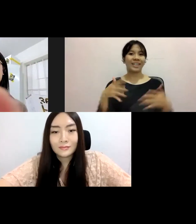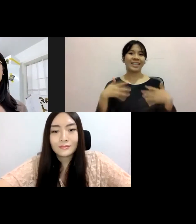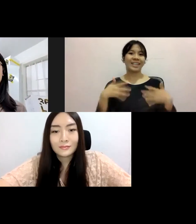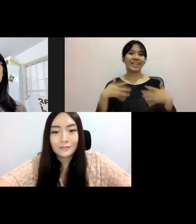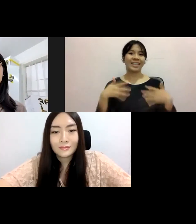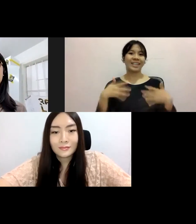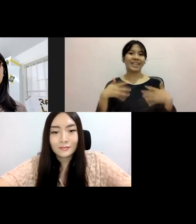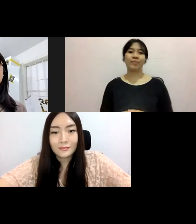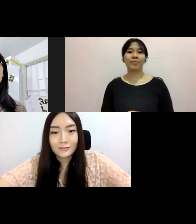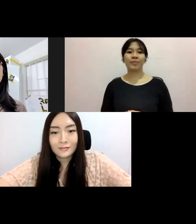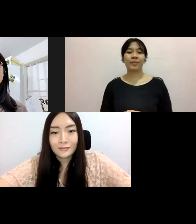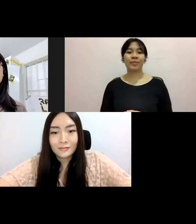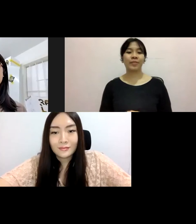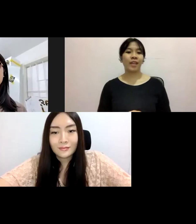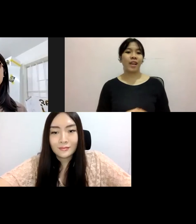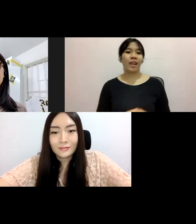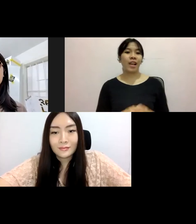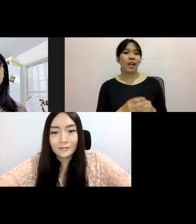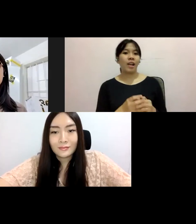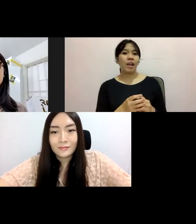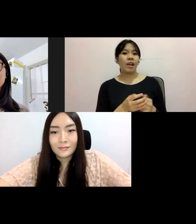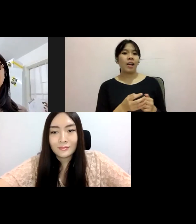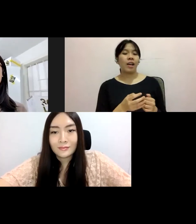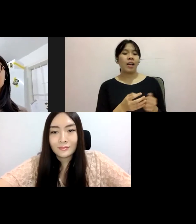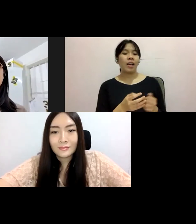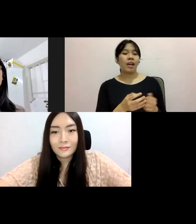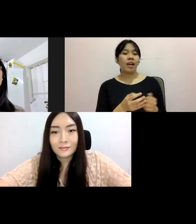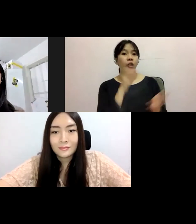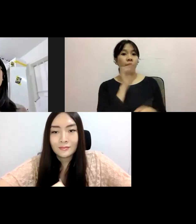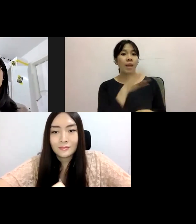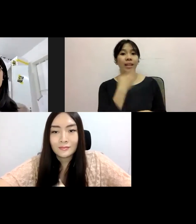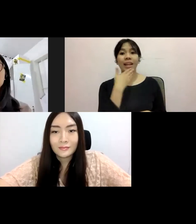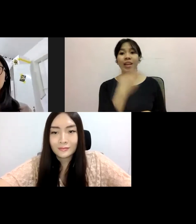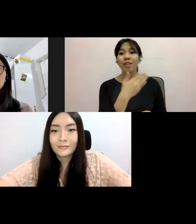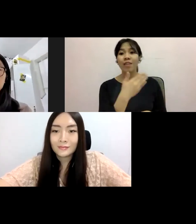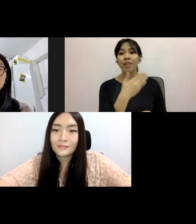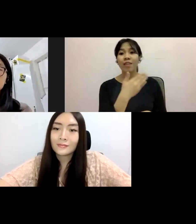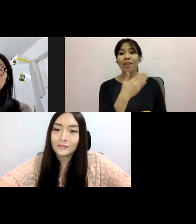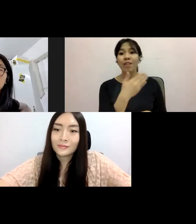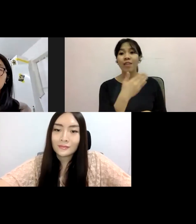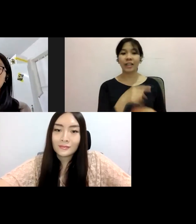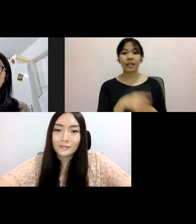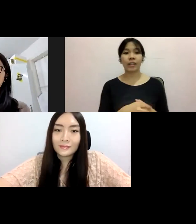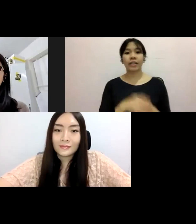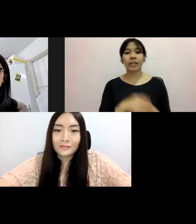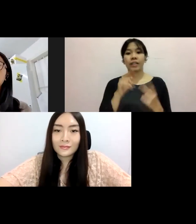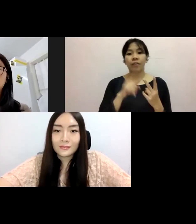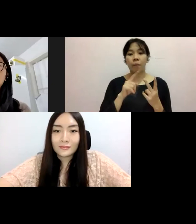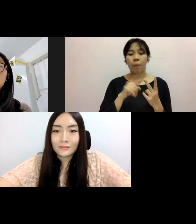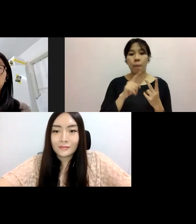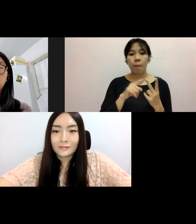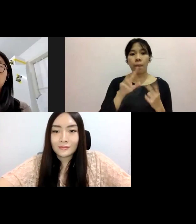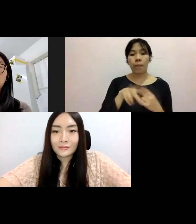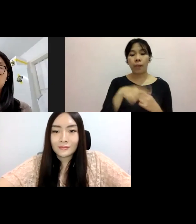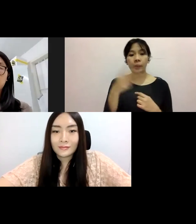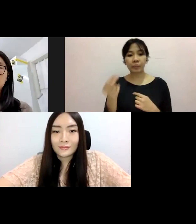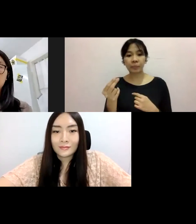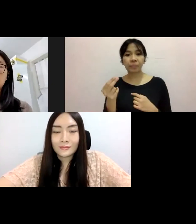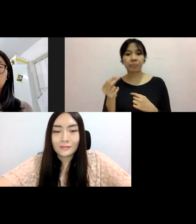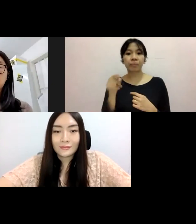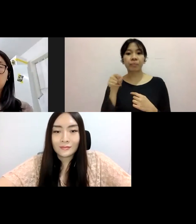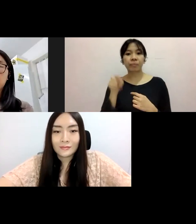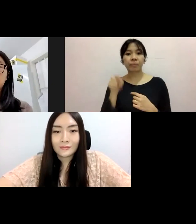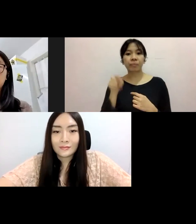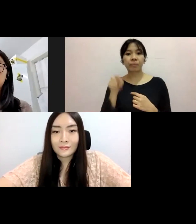Thank you, so. And as I understand, you can only join us for an hour, right? So please let